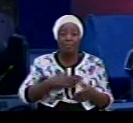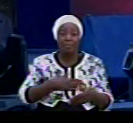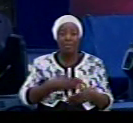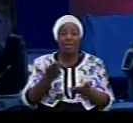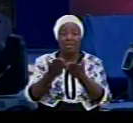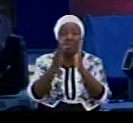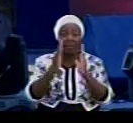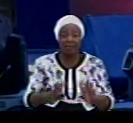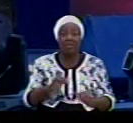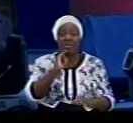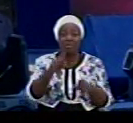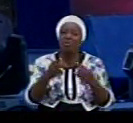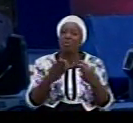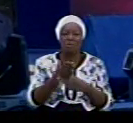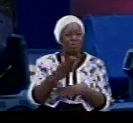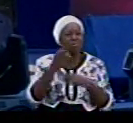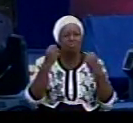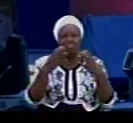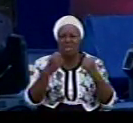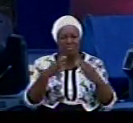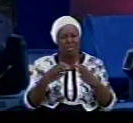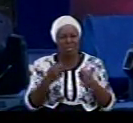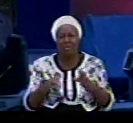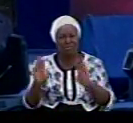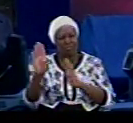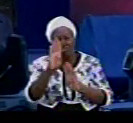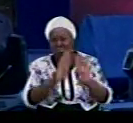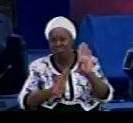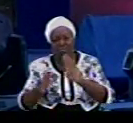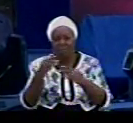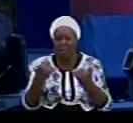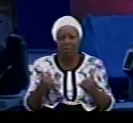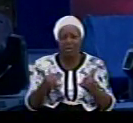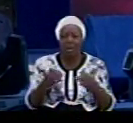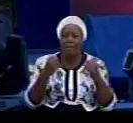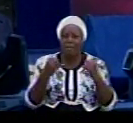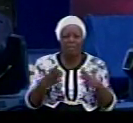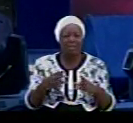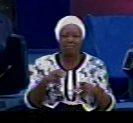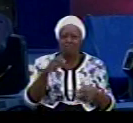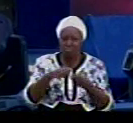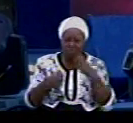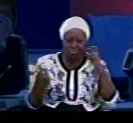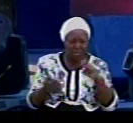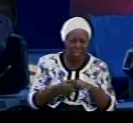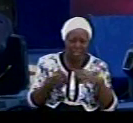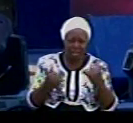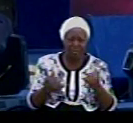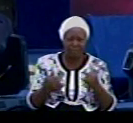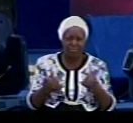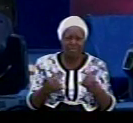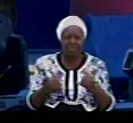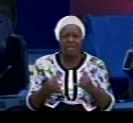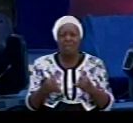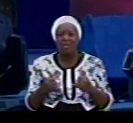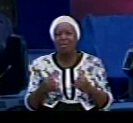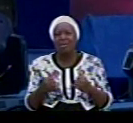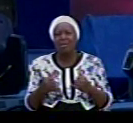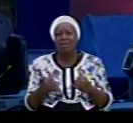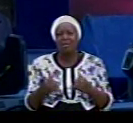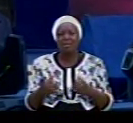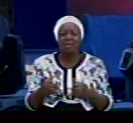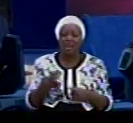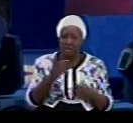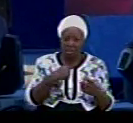through a lot of trauma. A lot of torture. a lot of problem.